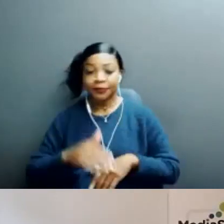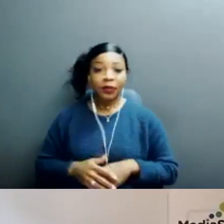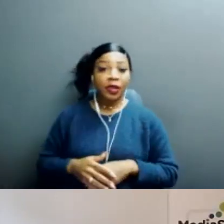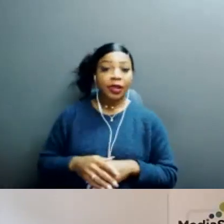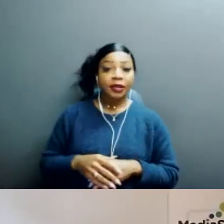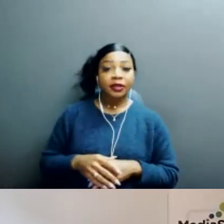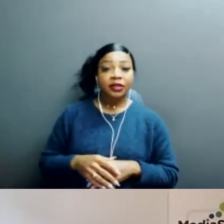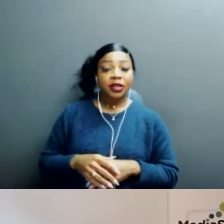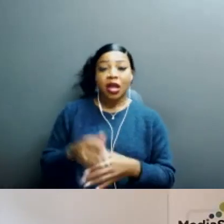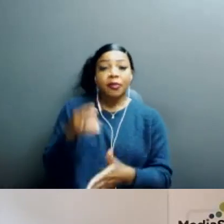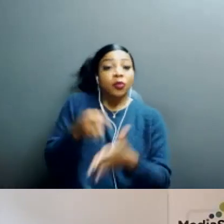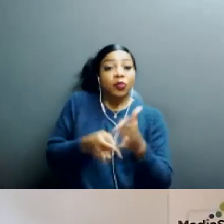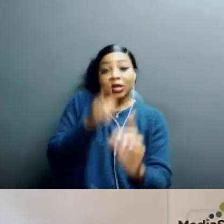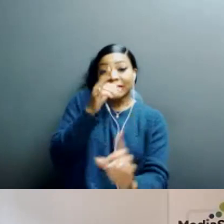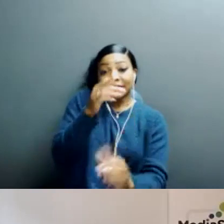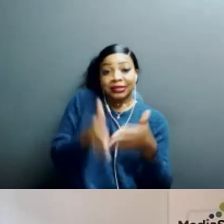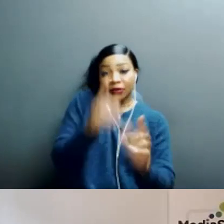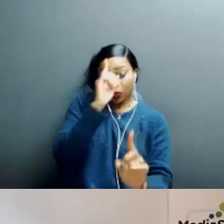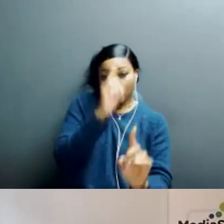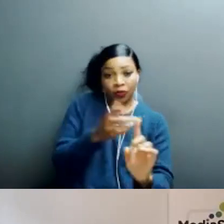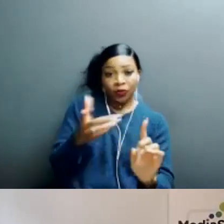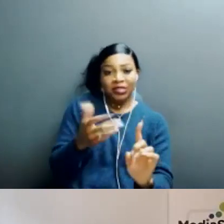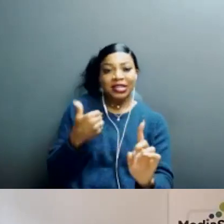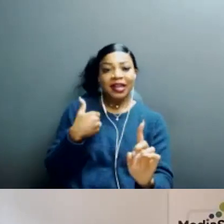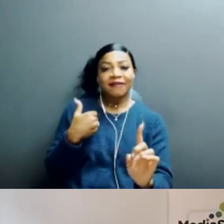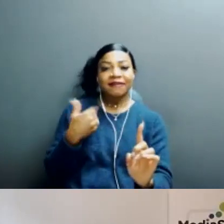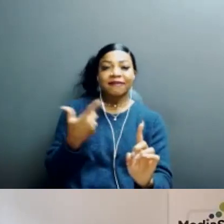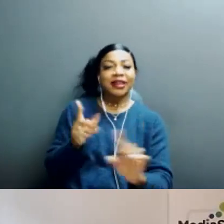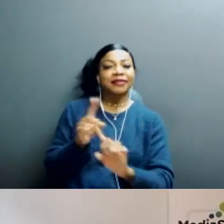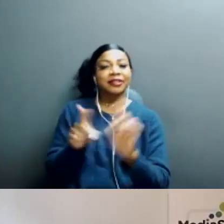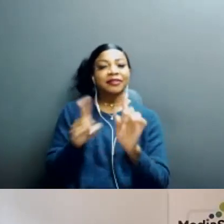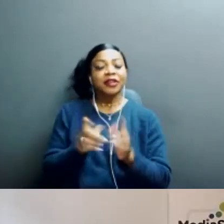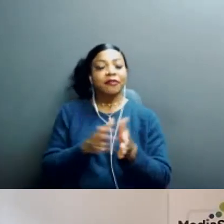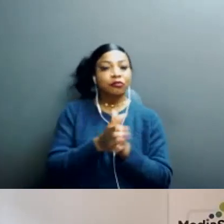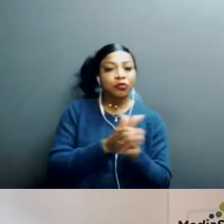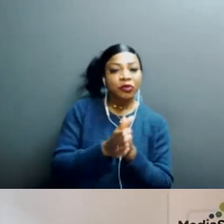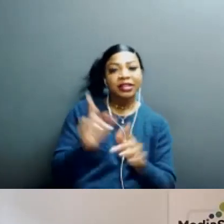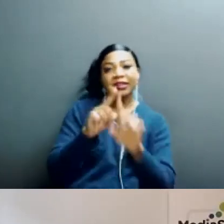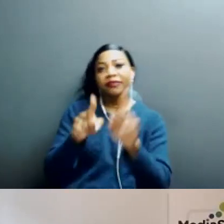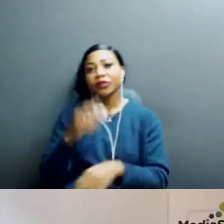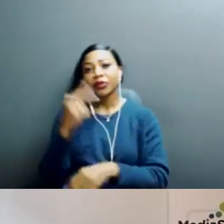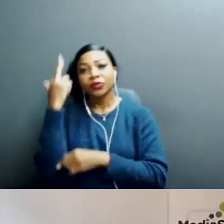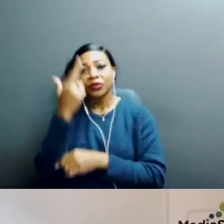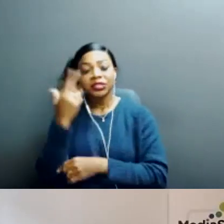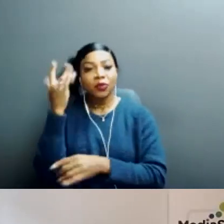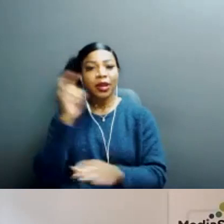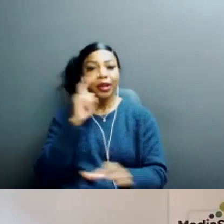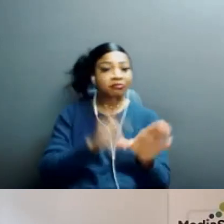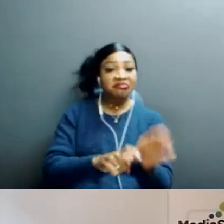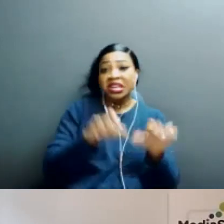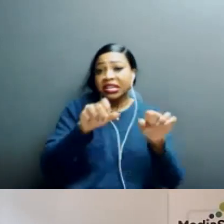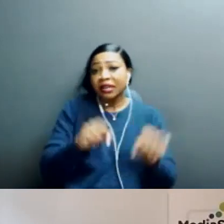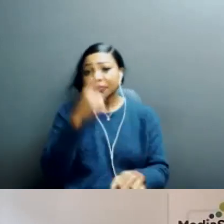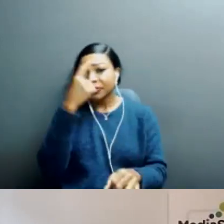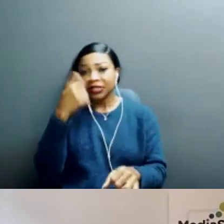is the the end goal is usually there's different motivations and means behind an attack it could be for hacktivism it could be